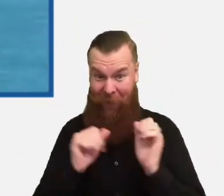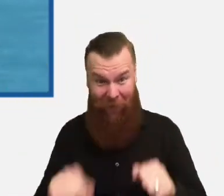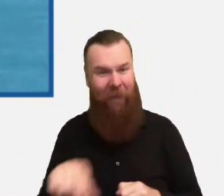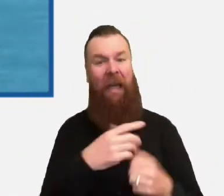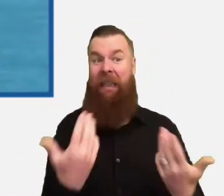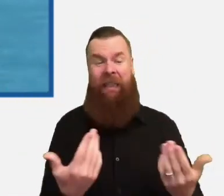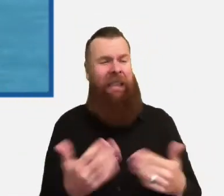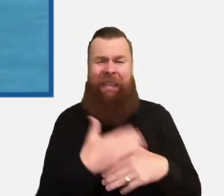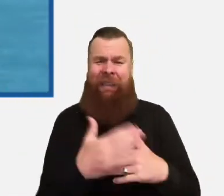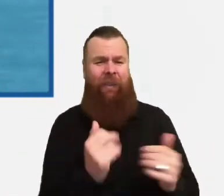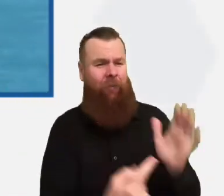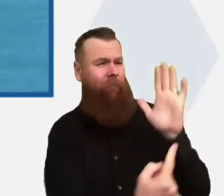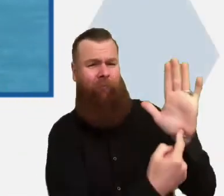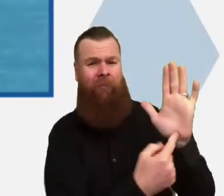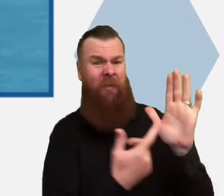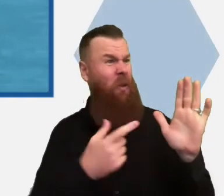do,